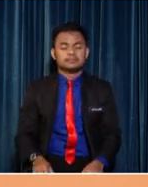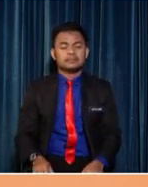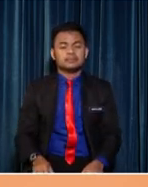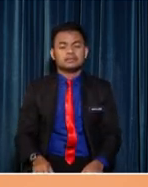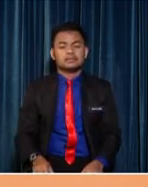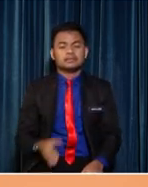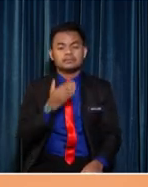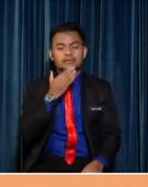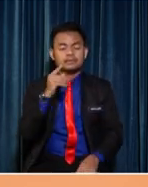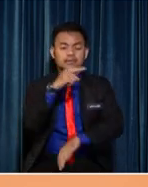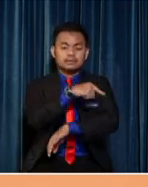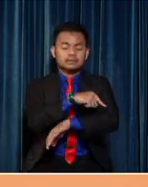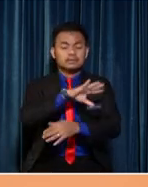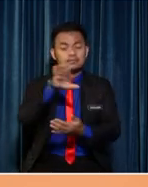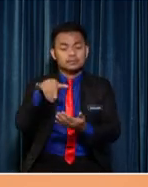day, everyone.